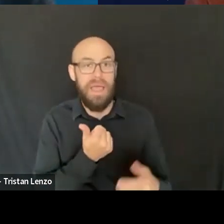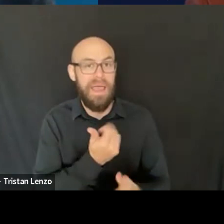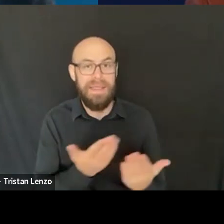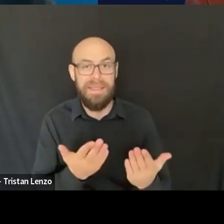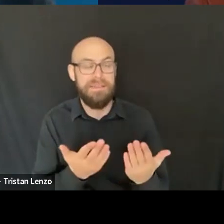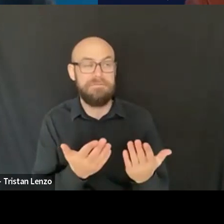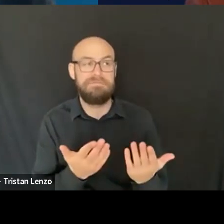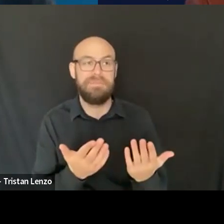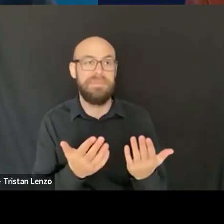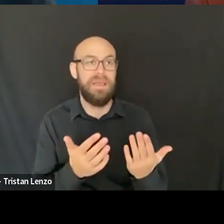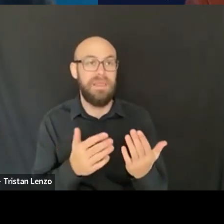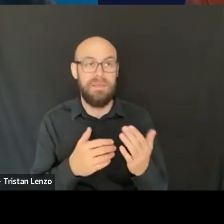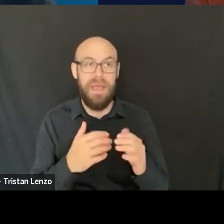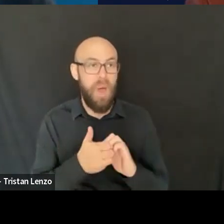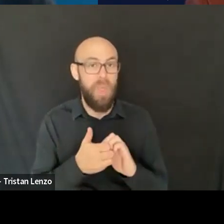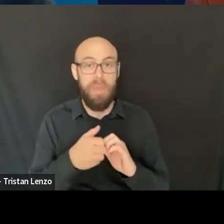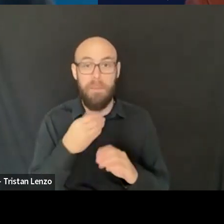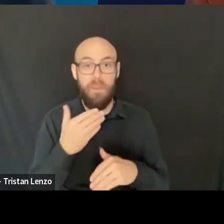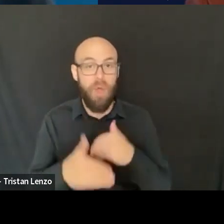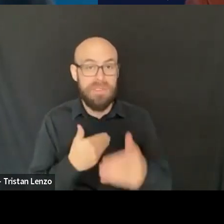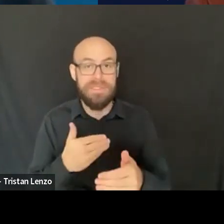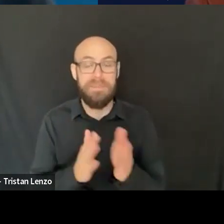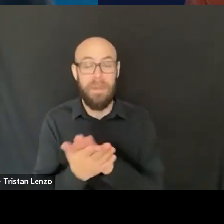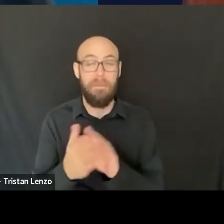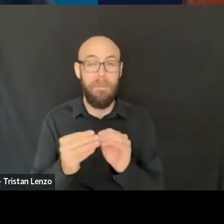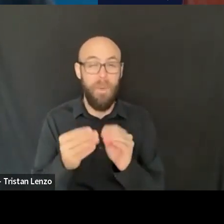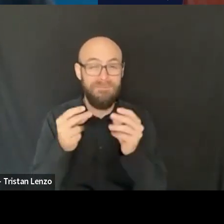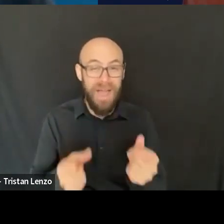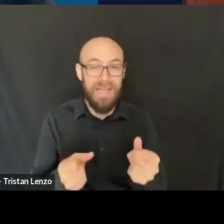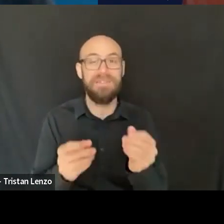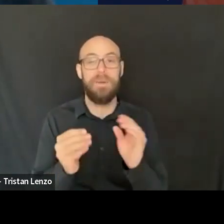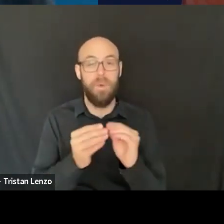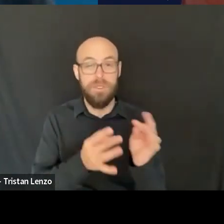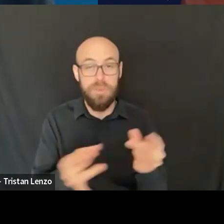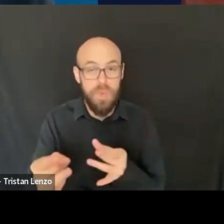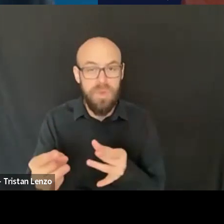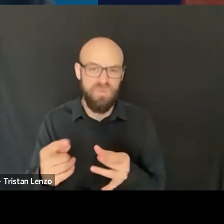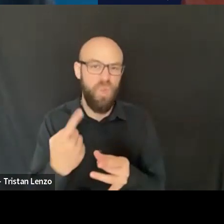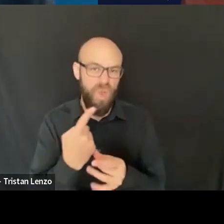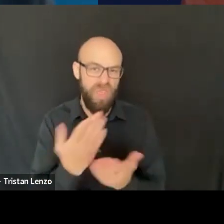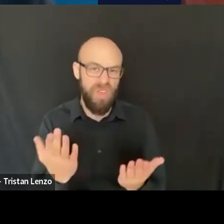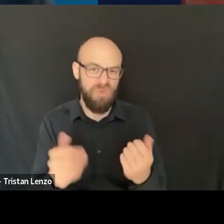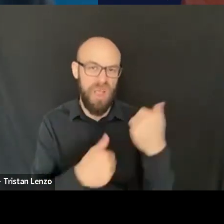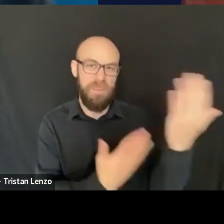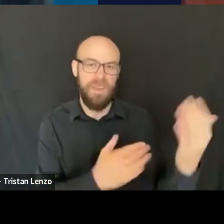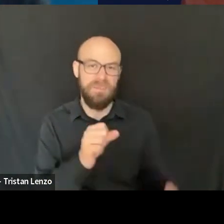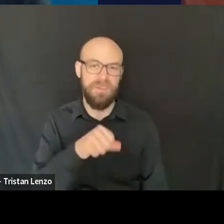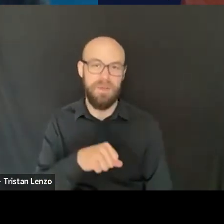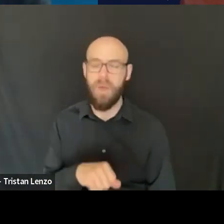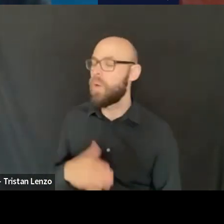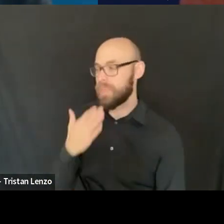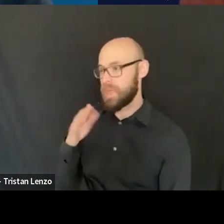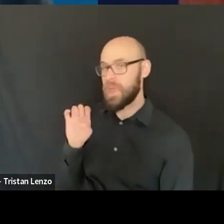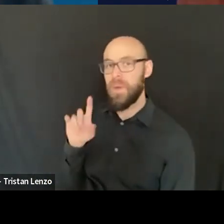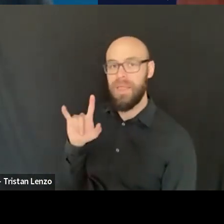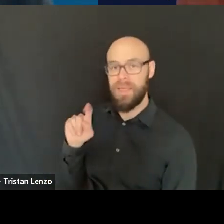that, quicker and smoother for housing counseling agencies, that would be one thing I would recommend. Thank you, Ellie. And I noted during our